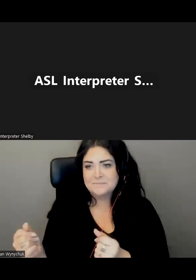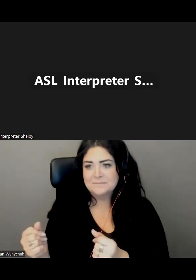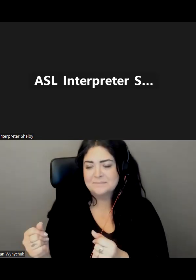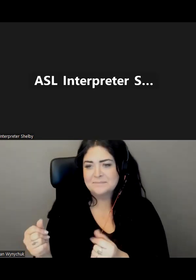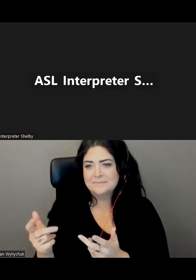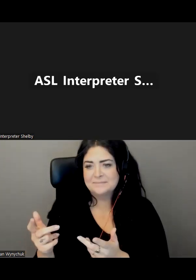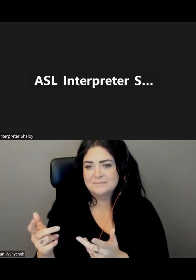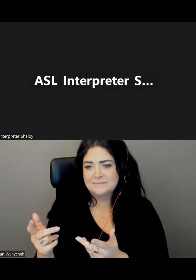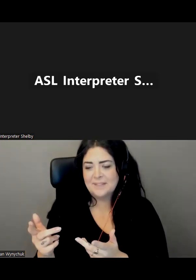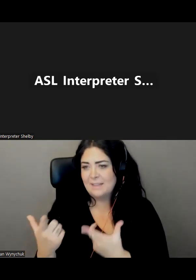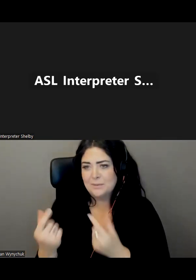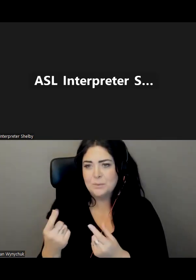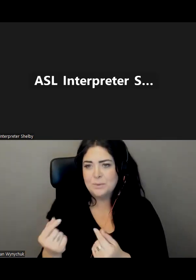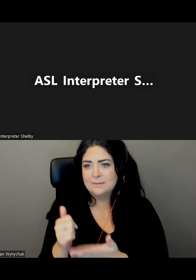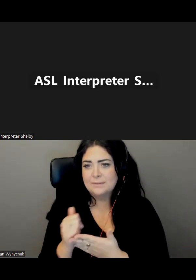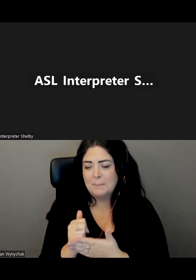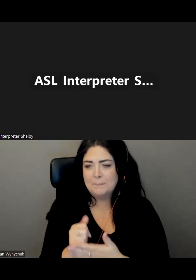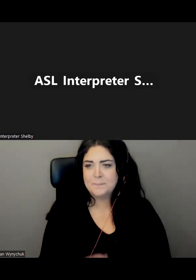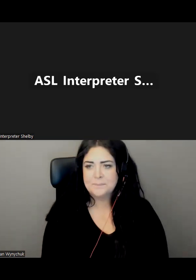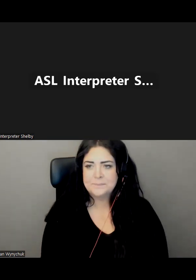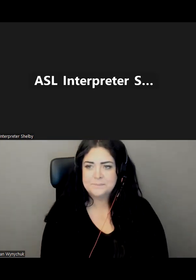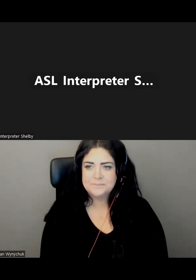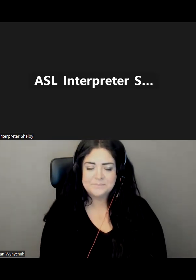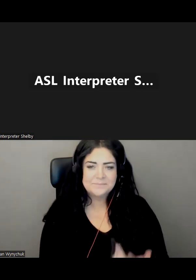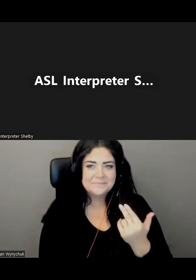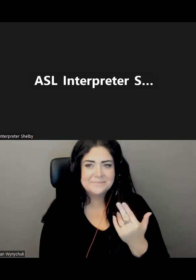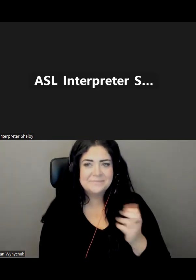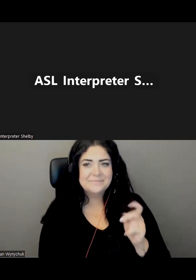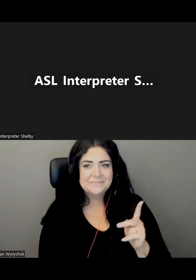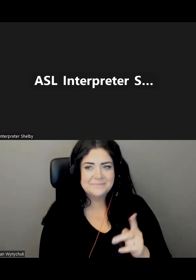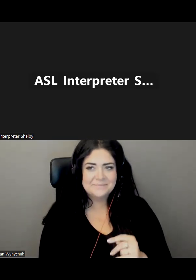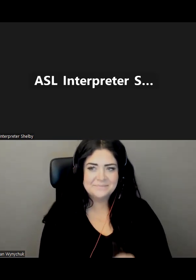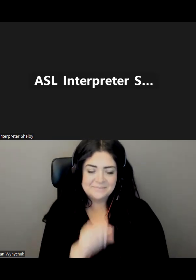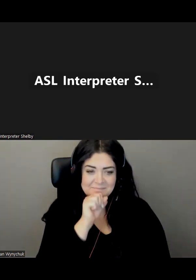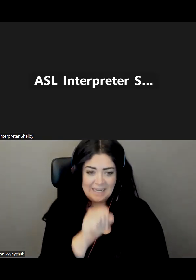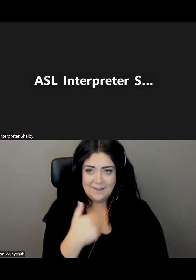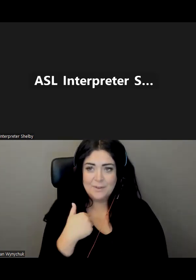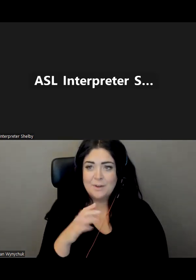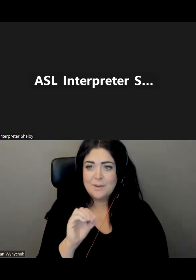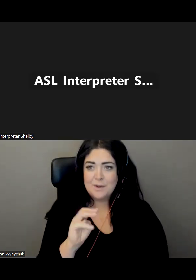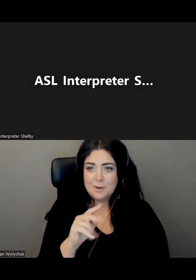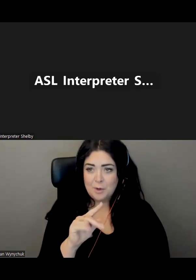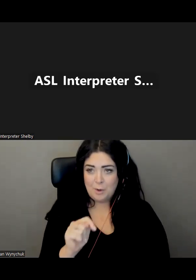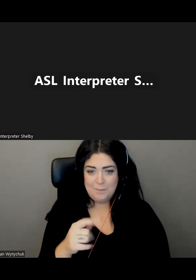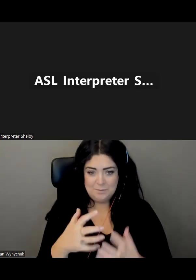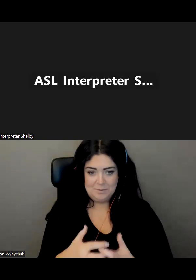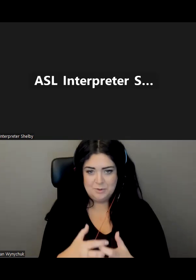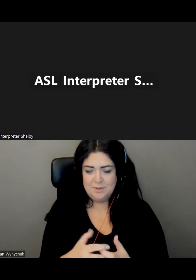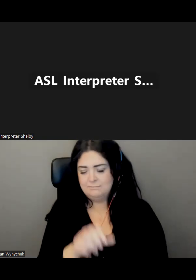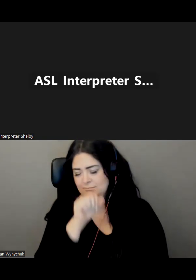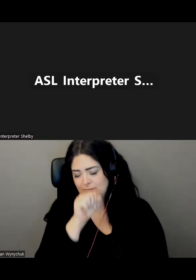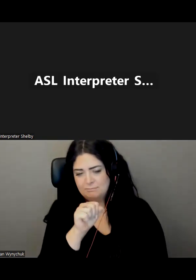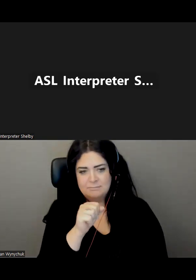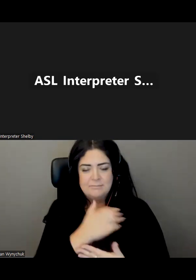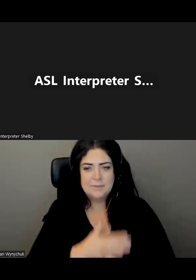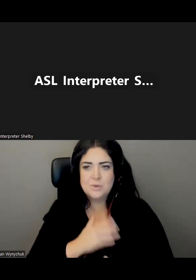defrosting and doing whatever it's supposed to do. Yeah. First of all, I love that you have a composter. That's awesome. I'm a huge advocate